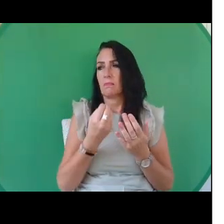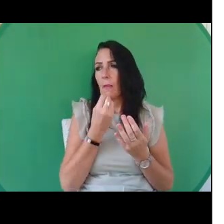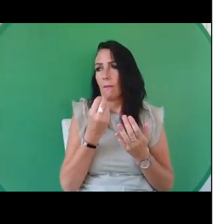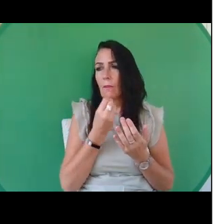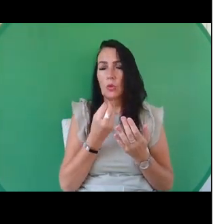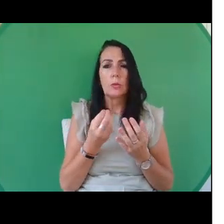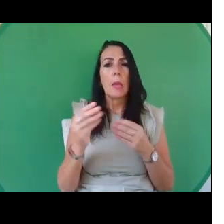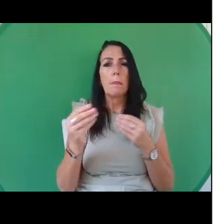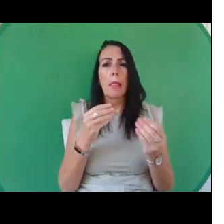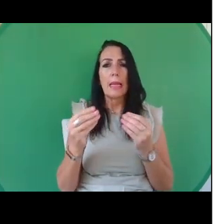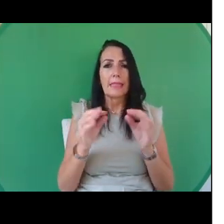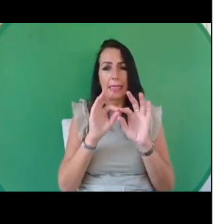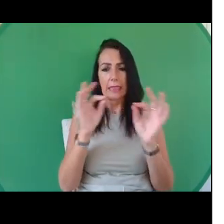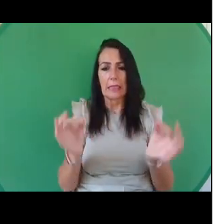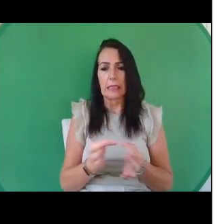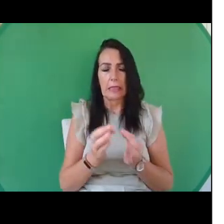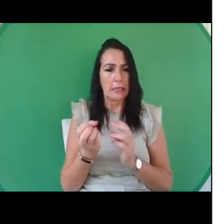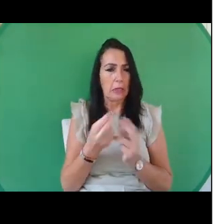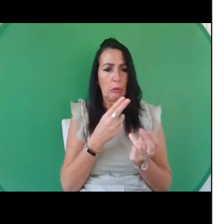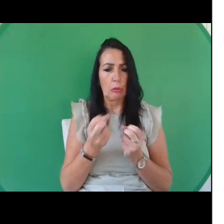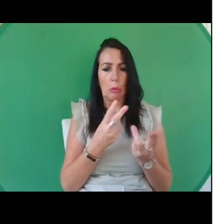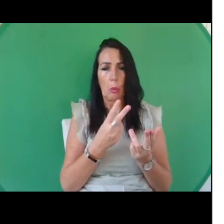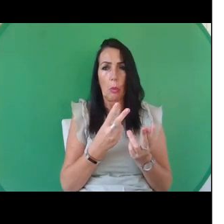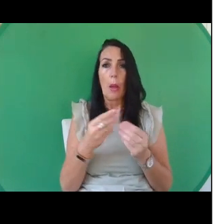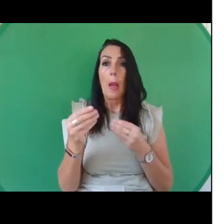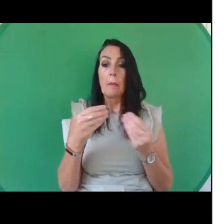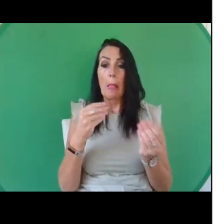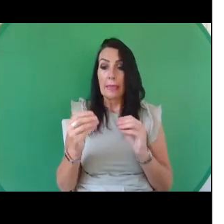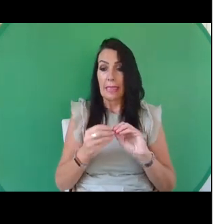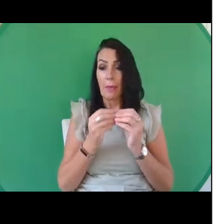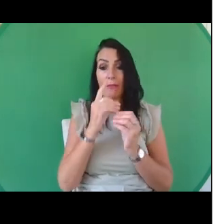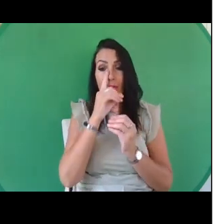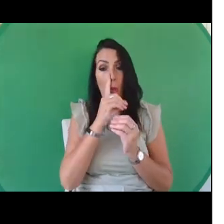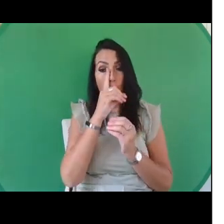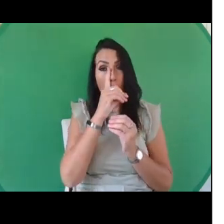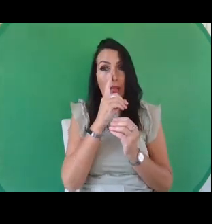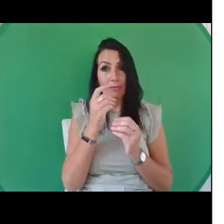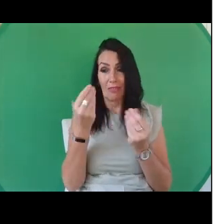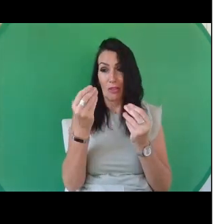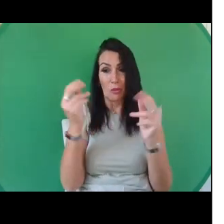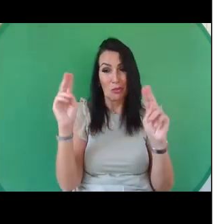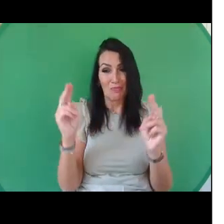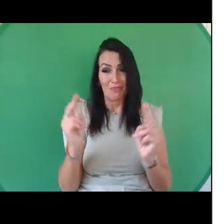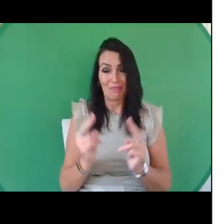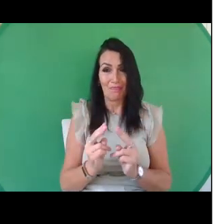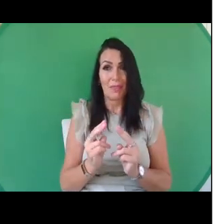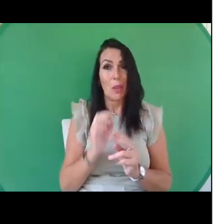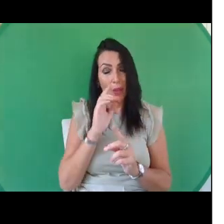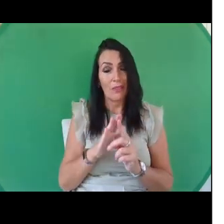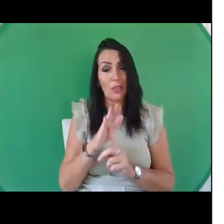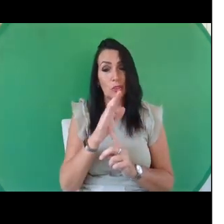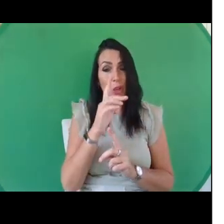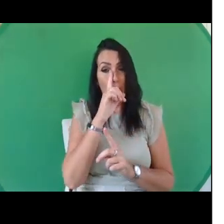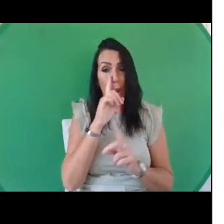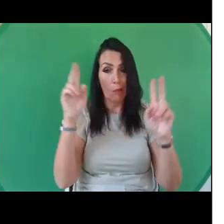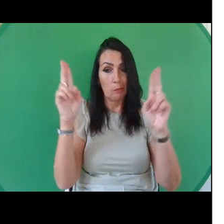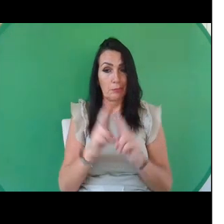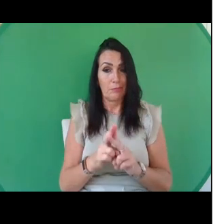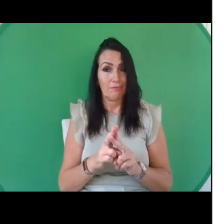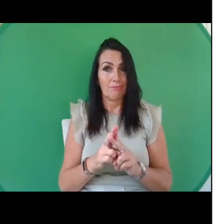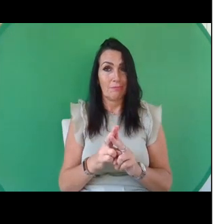plastic. Plastics are made from oil, which is a finite resource. Eventually, oil will run out, so we won't be able to